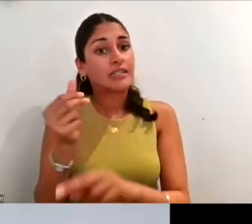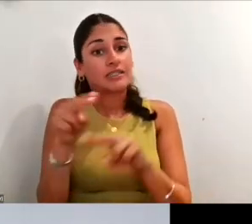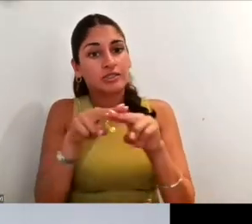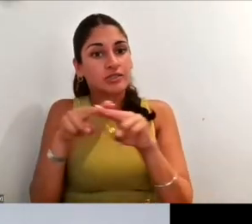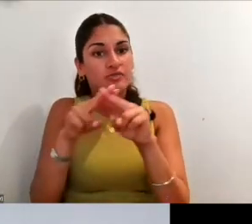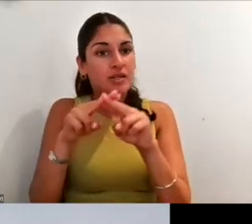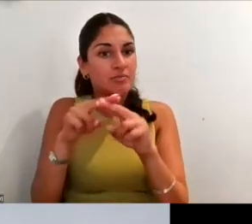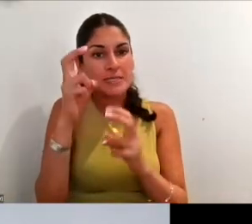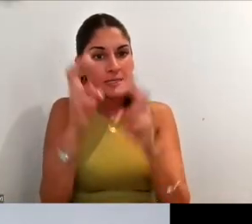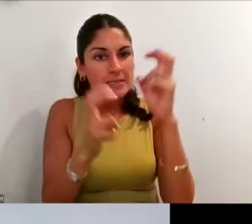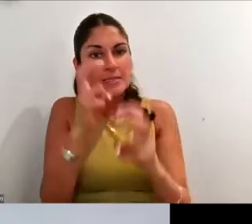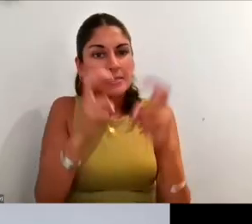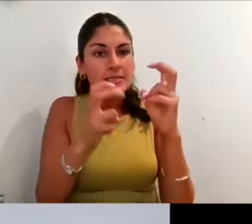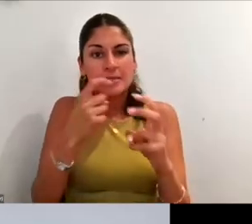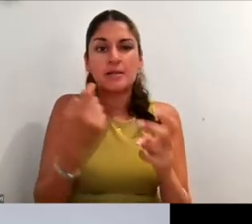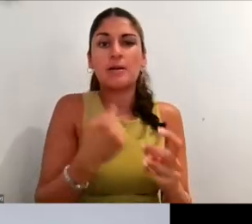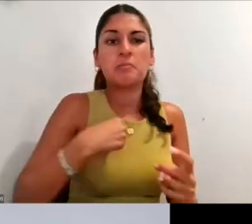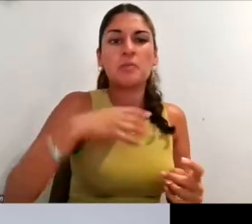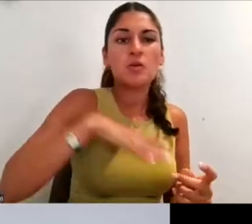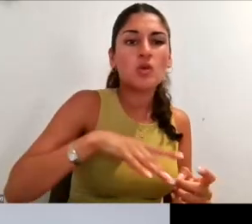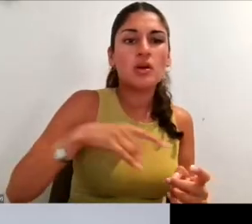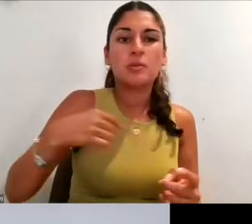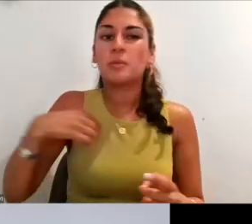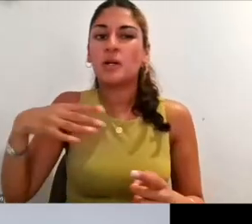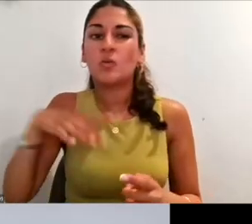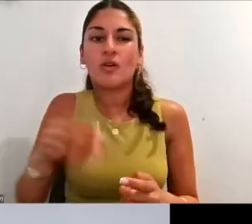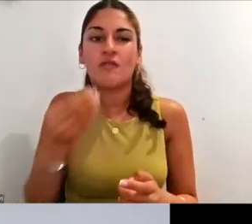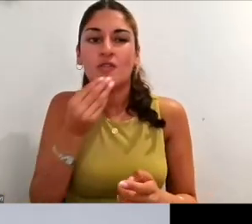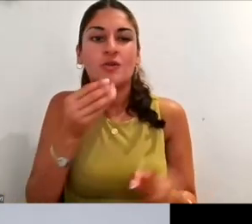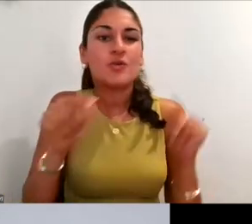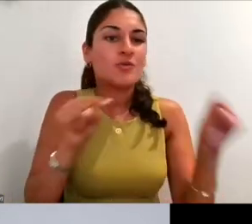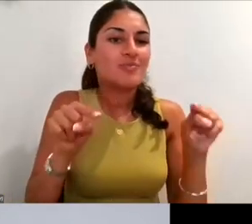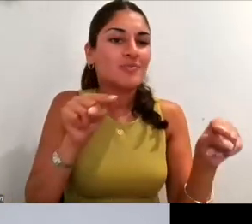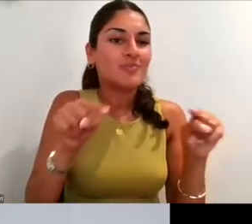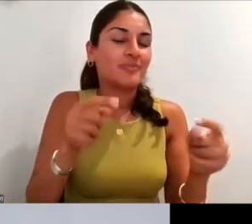of Kevin, seem to be happy now.